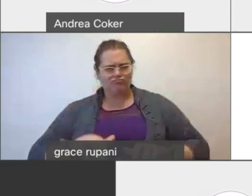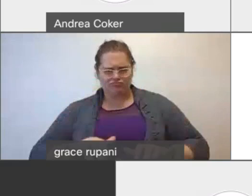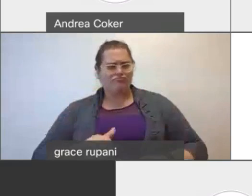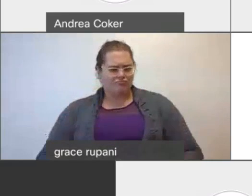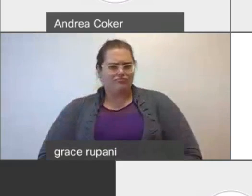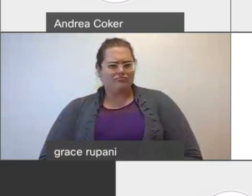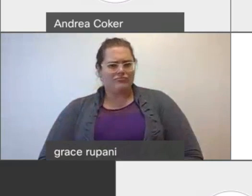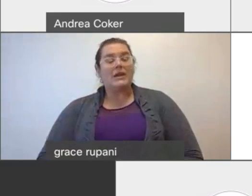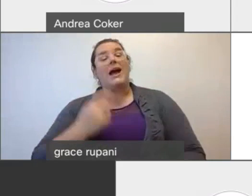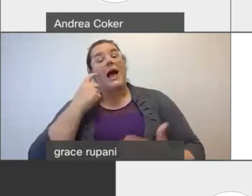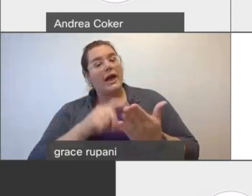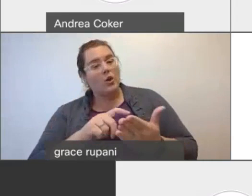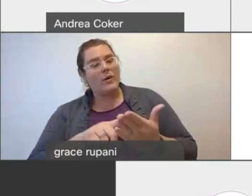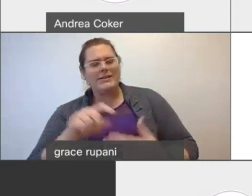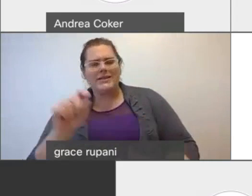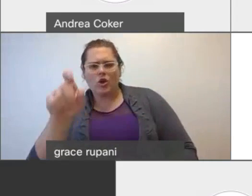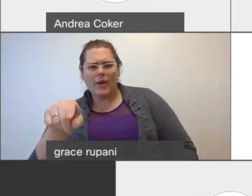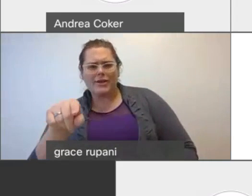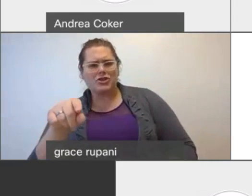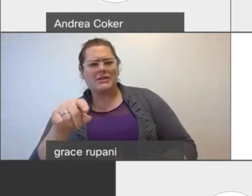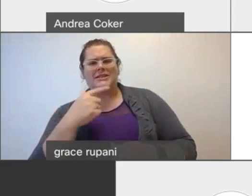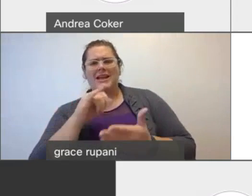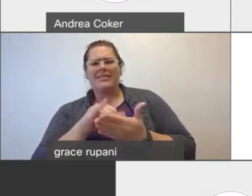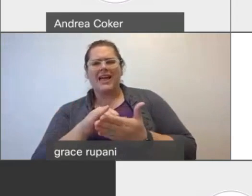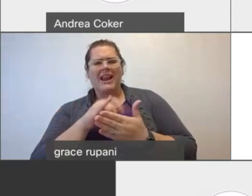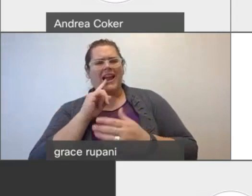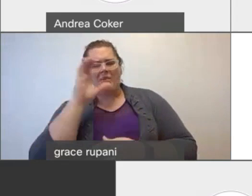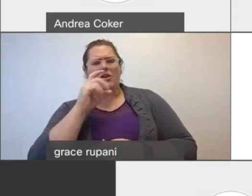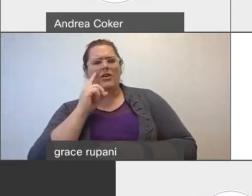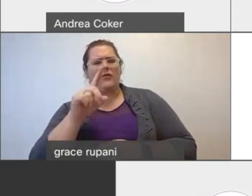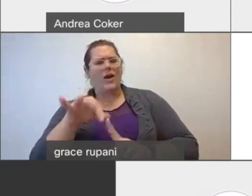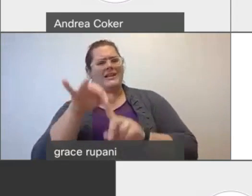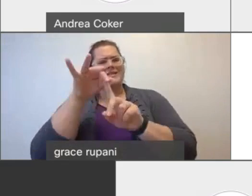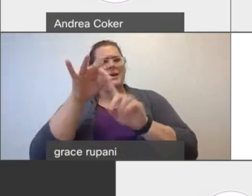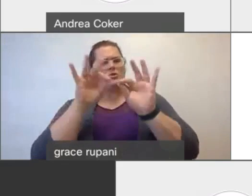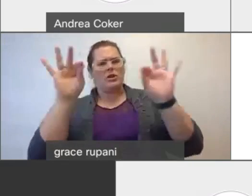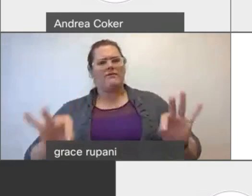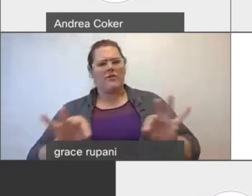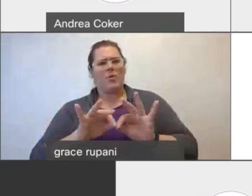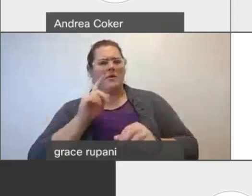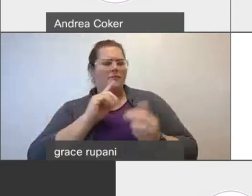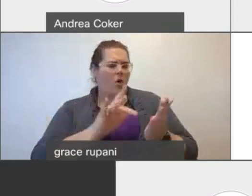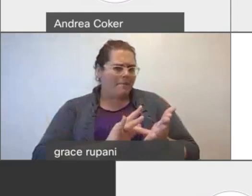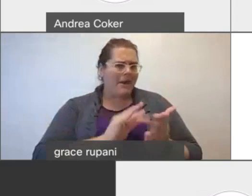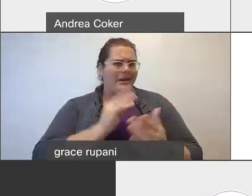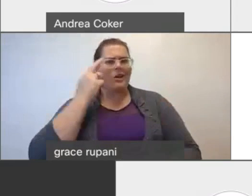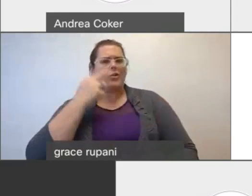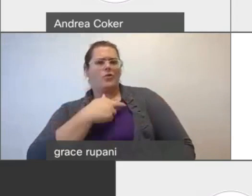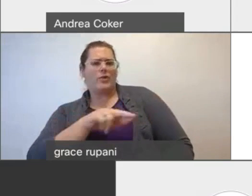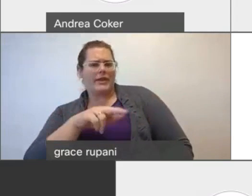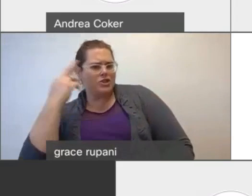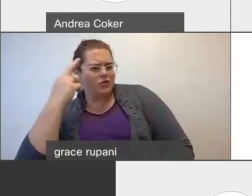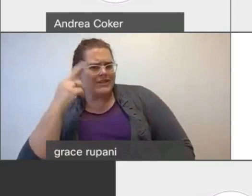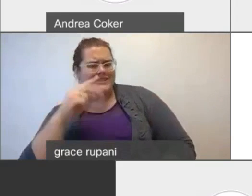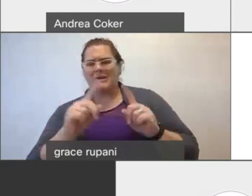So there's a question here. I tried looking for exemption forms for the medical and religious reasons, but didn't find one.